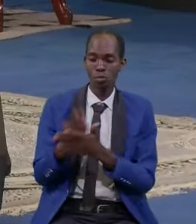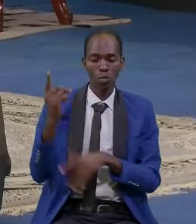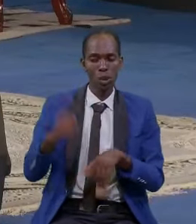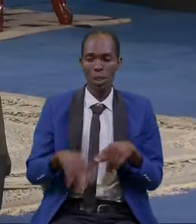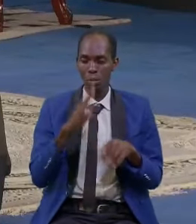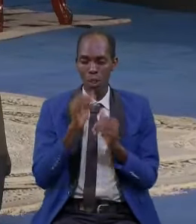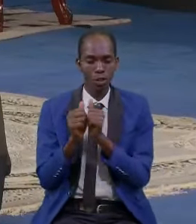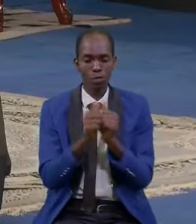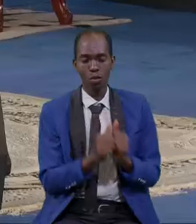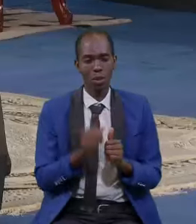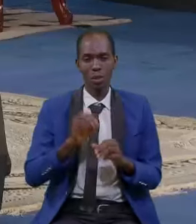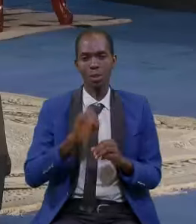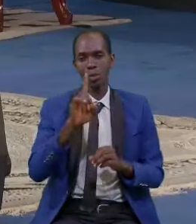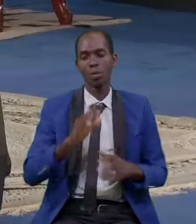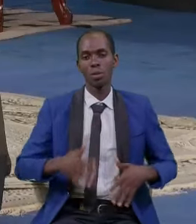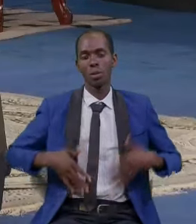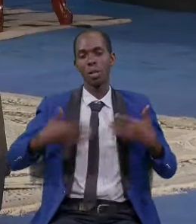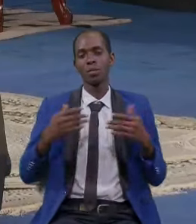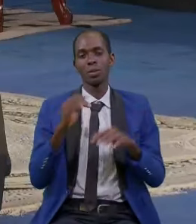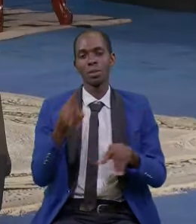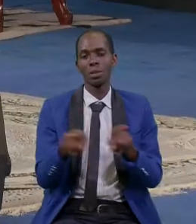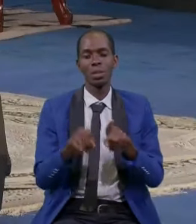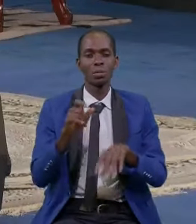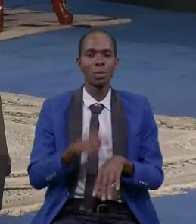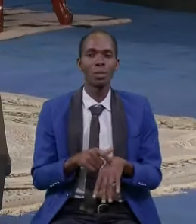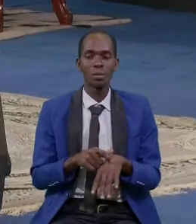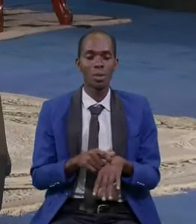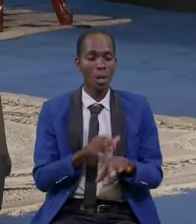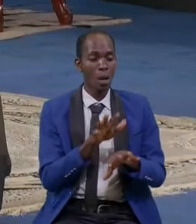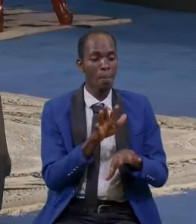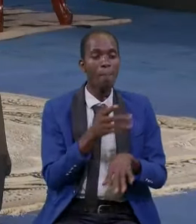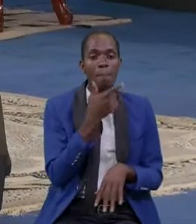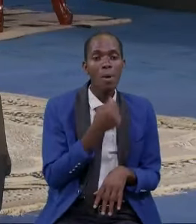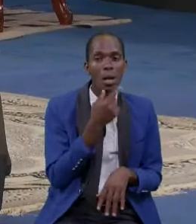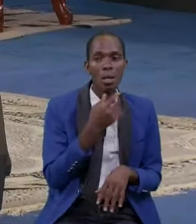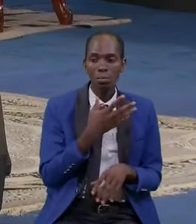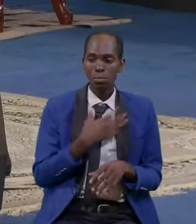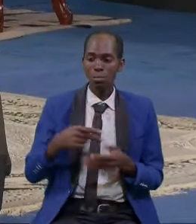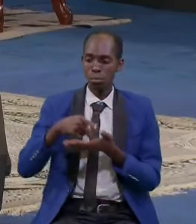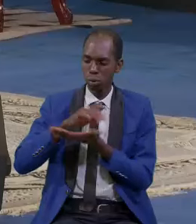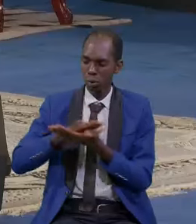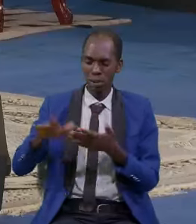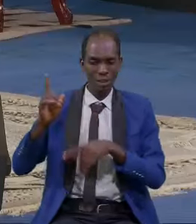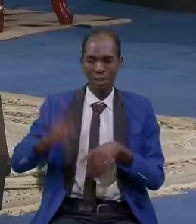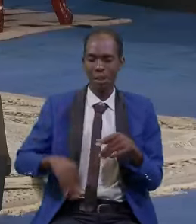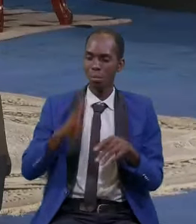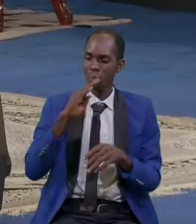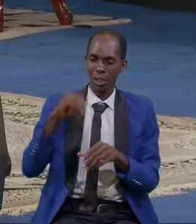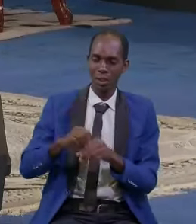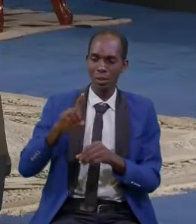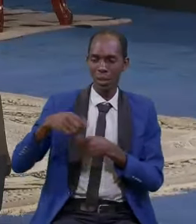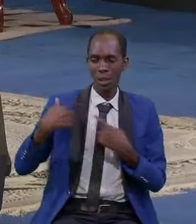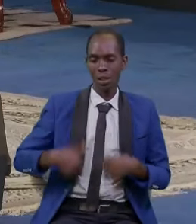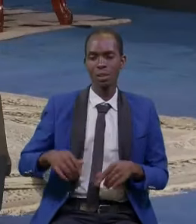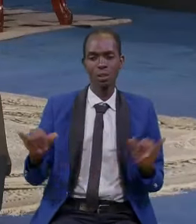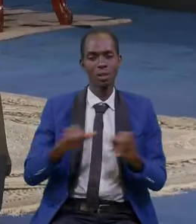time. Pretense and purity cannot live in the same heart at the same time.